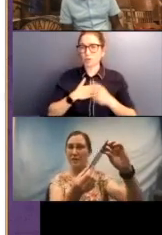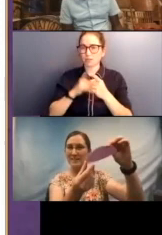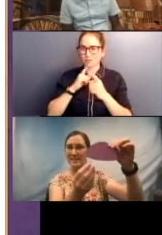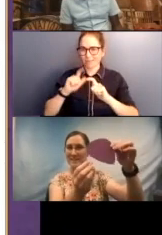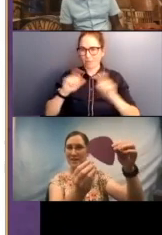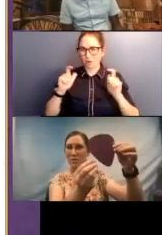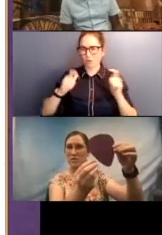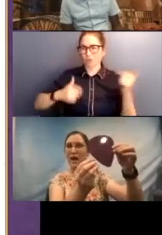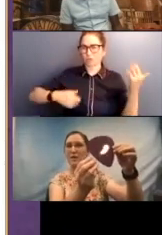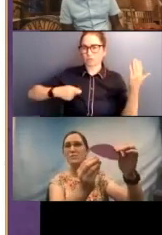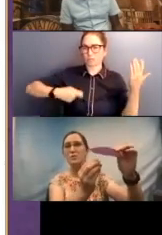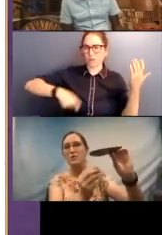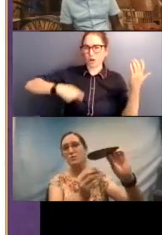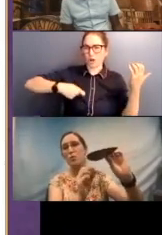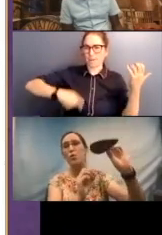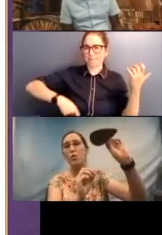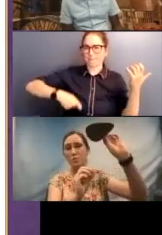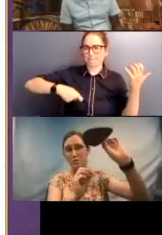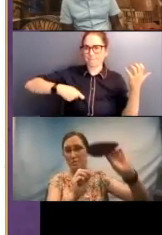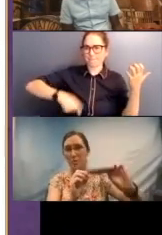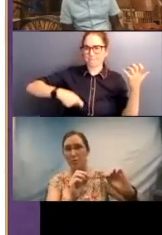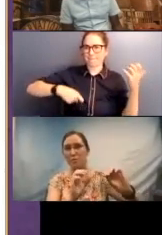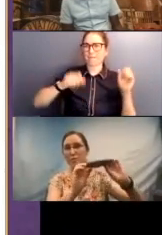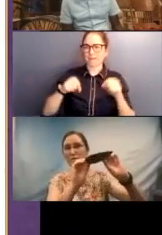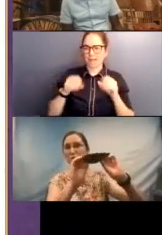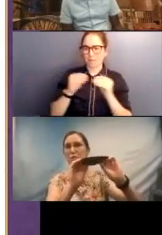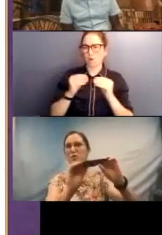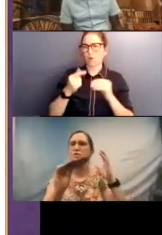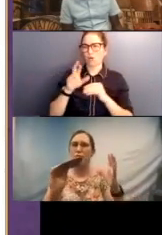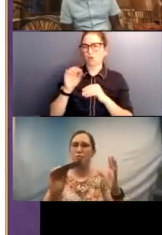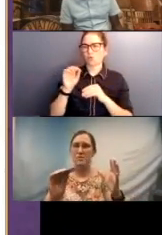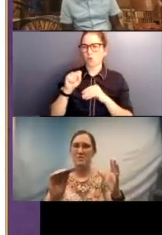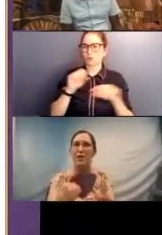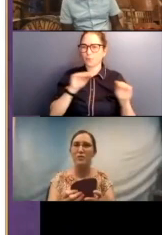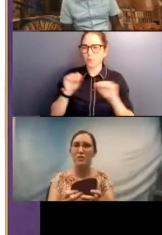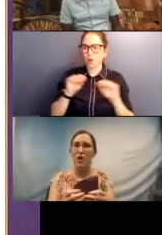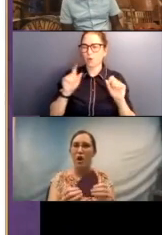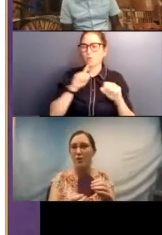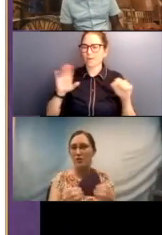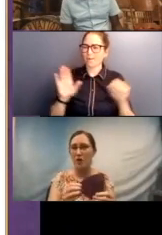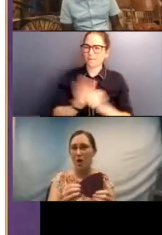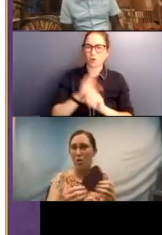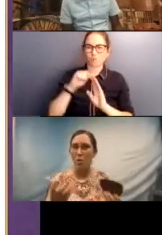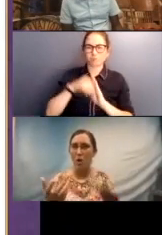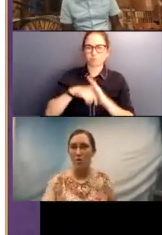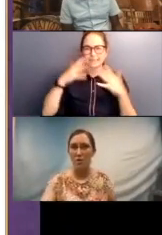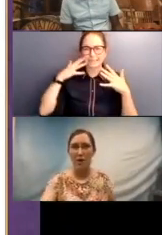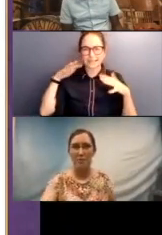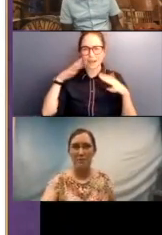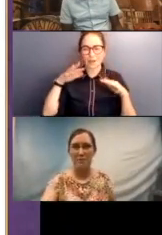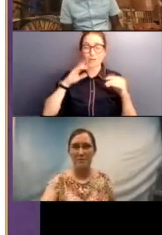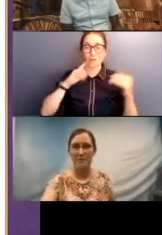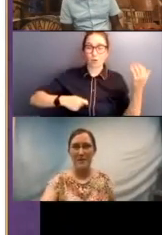pick, which allows them to use more gross motor movements to produce a full sound on the guitar or auto